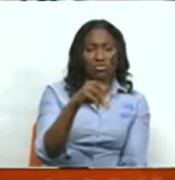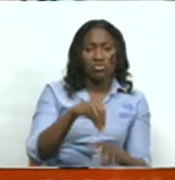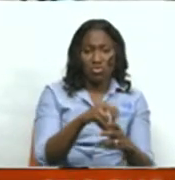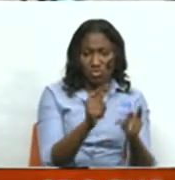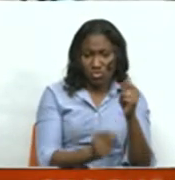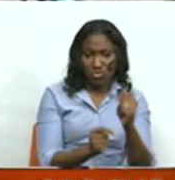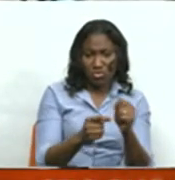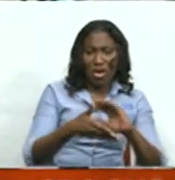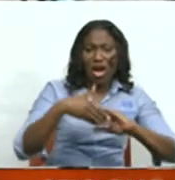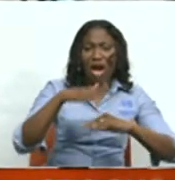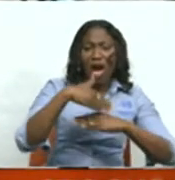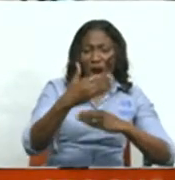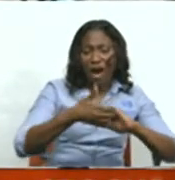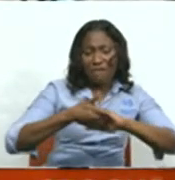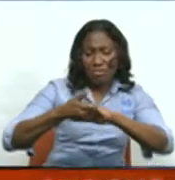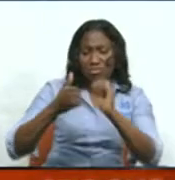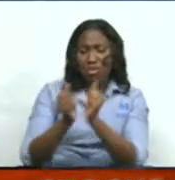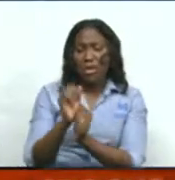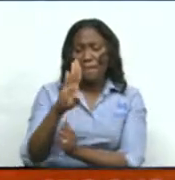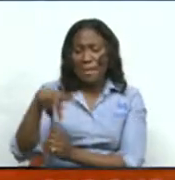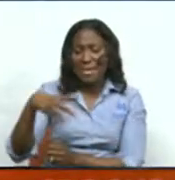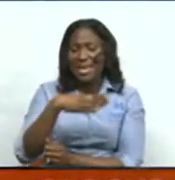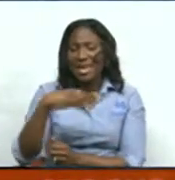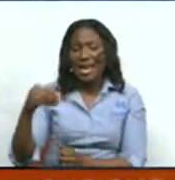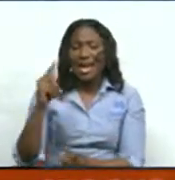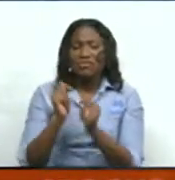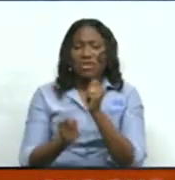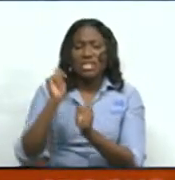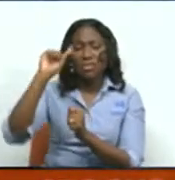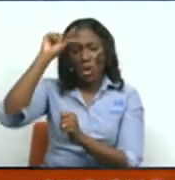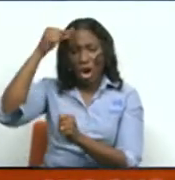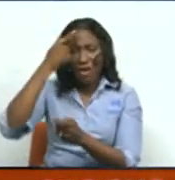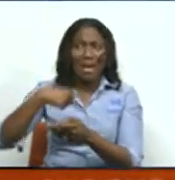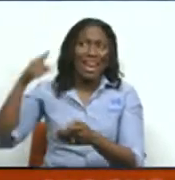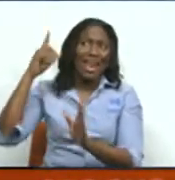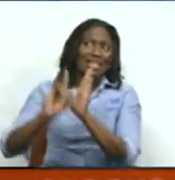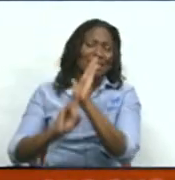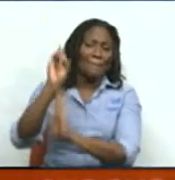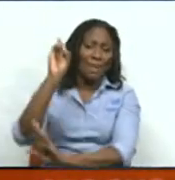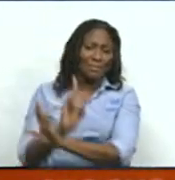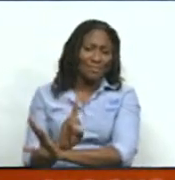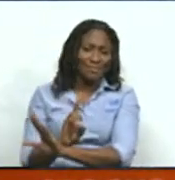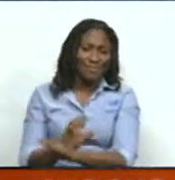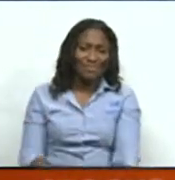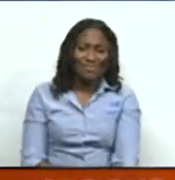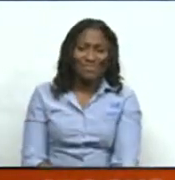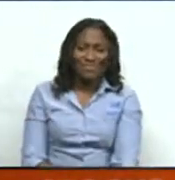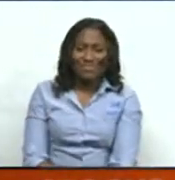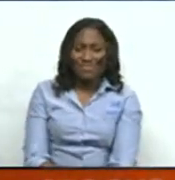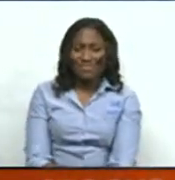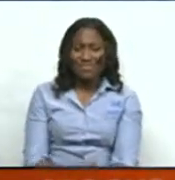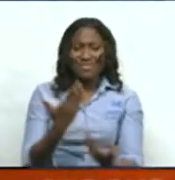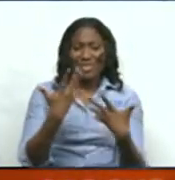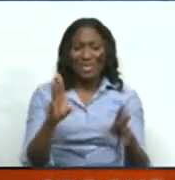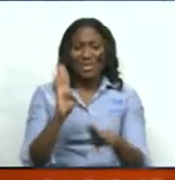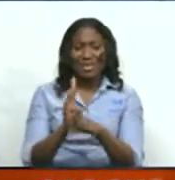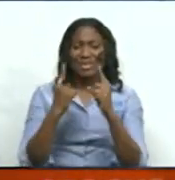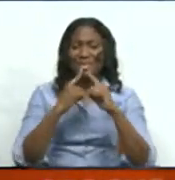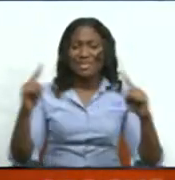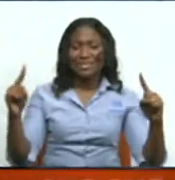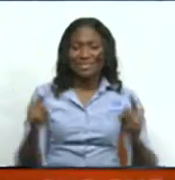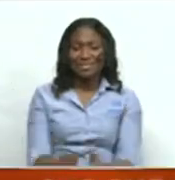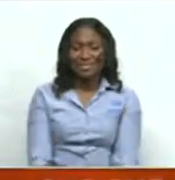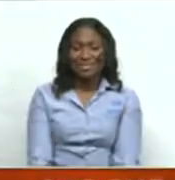deal alongside BP and the Trinidad and Tobago government last December. Peter Christopher, CNC3